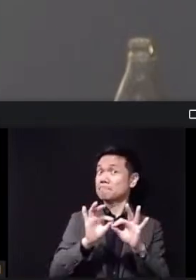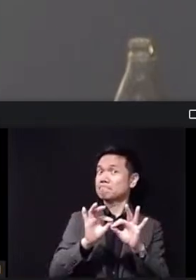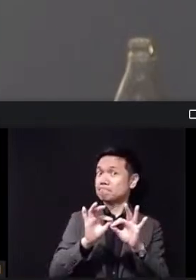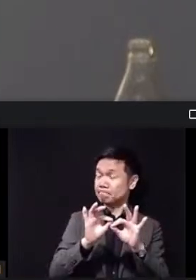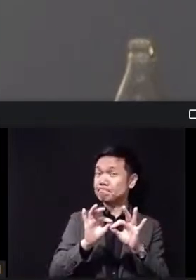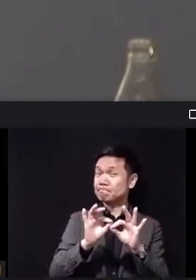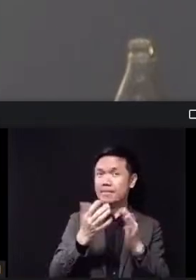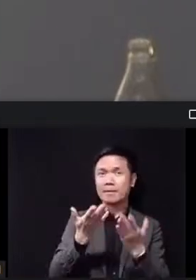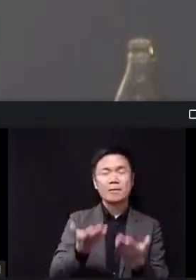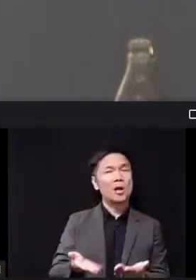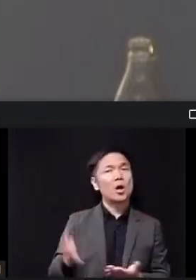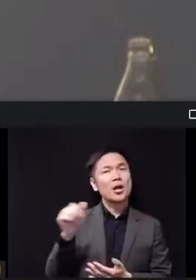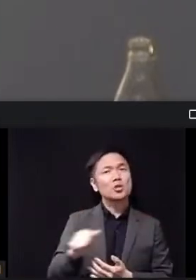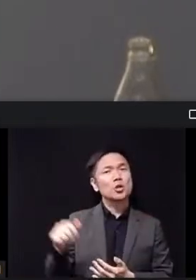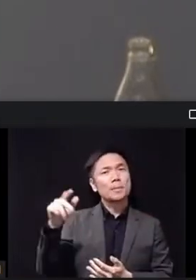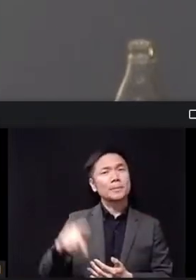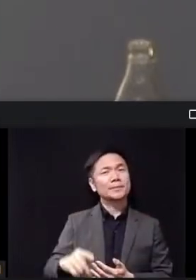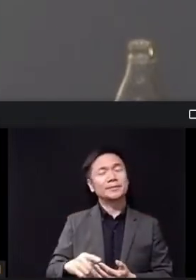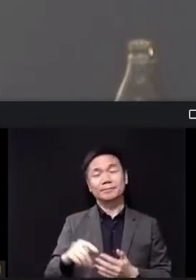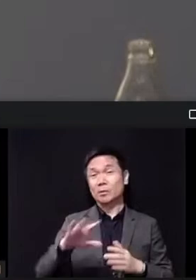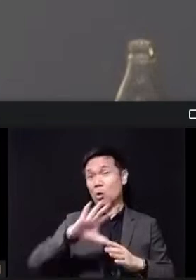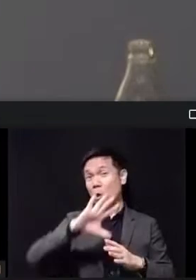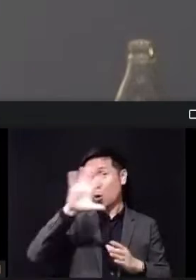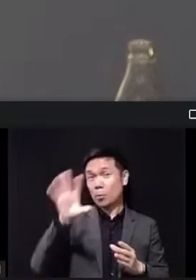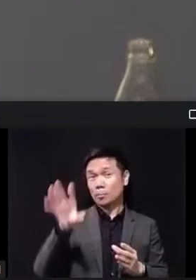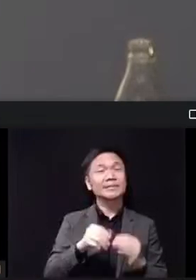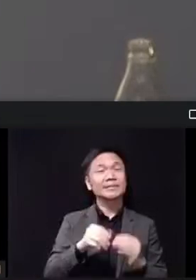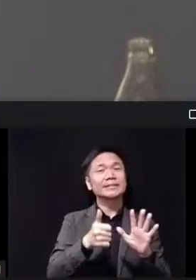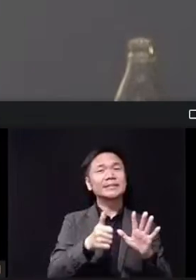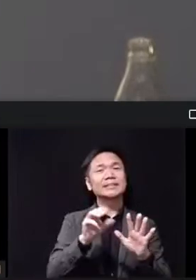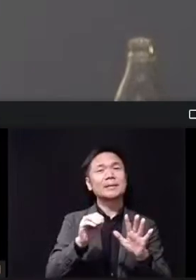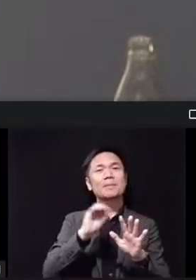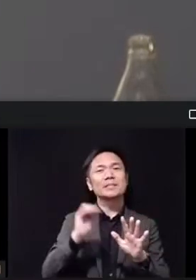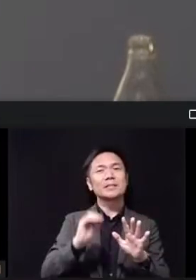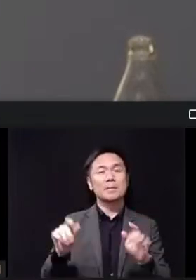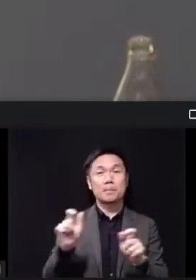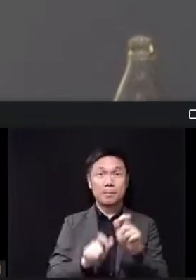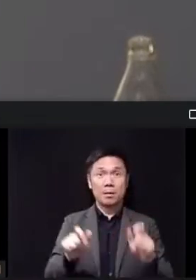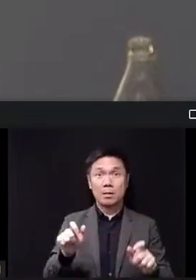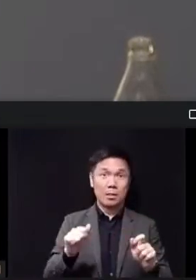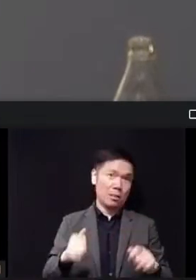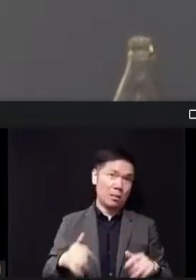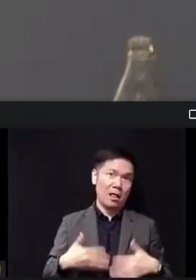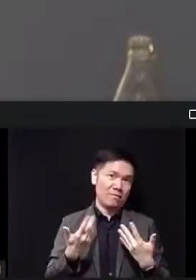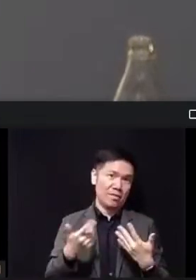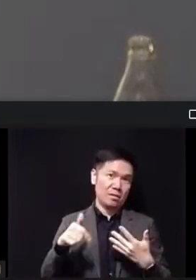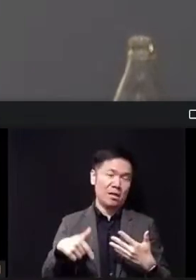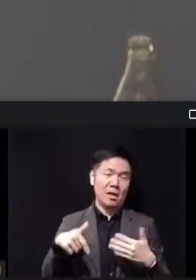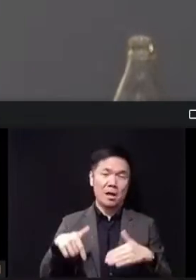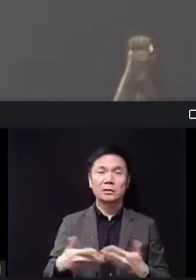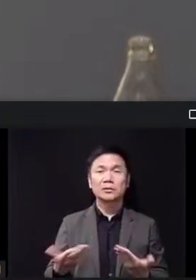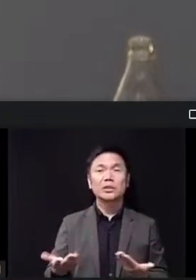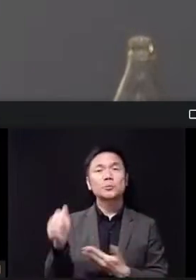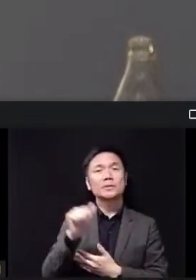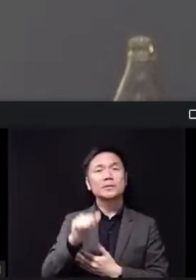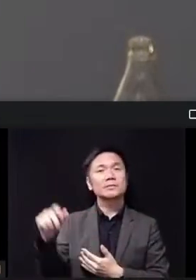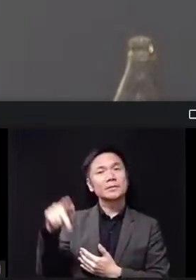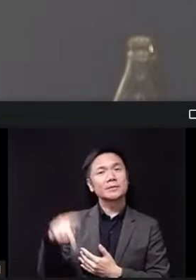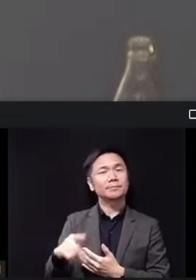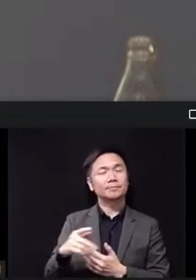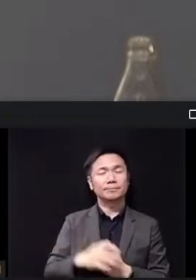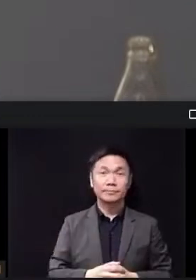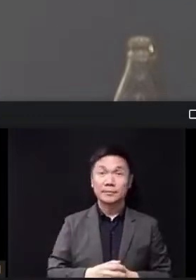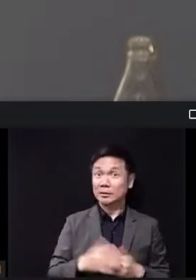and the Pacific account for 60% of the global population. Beyond sheer numbers,